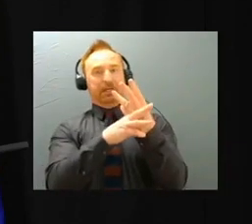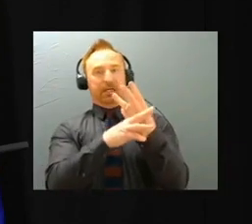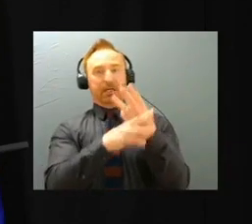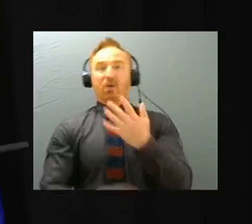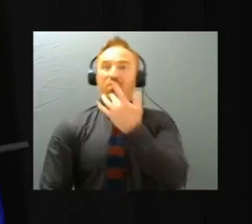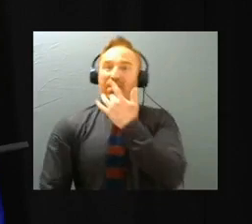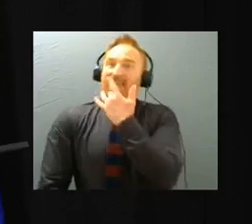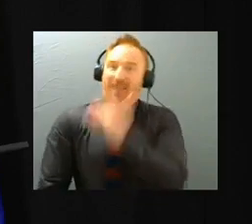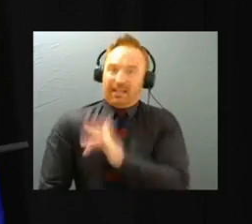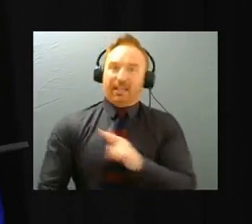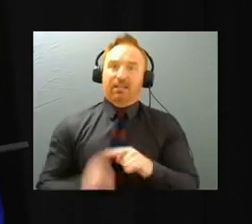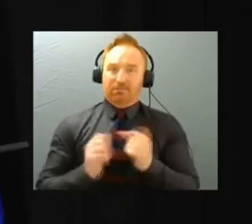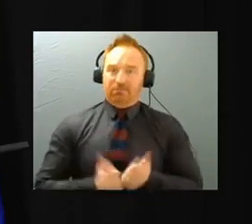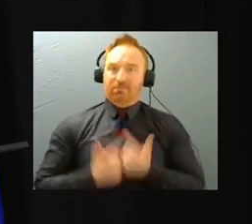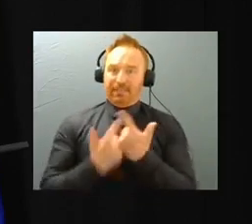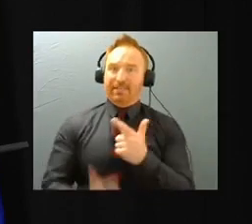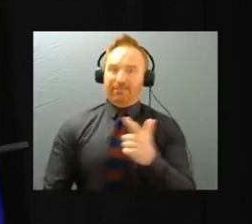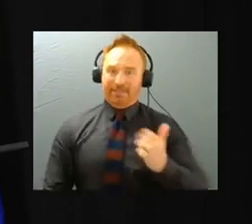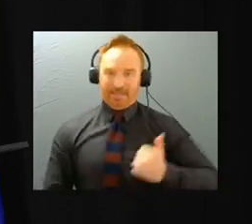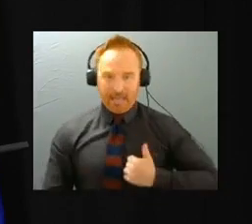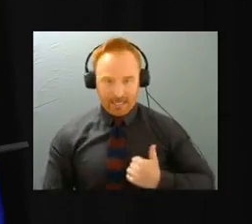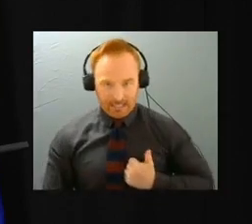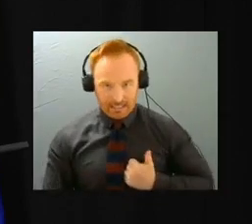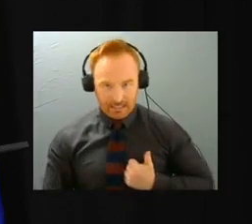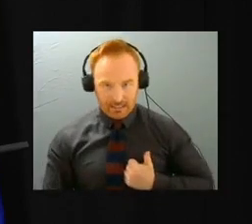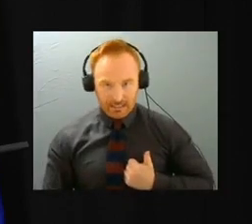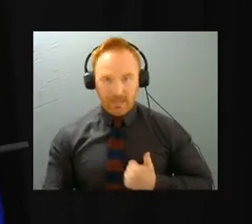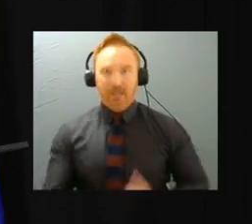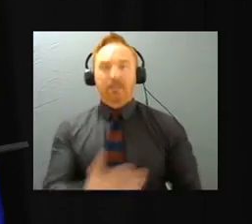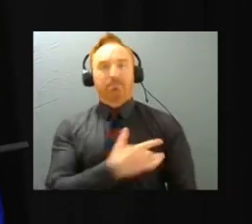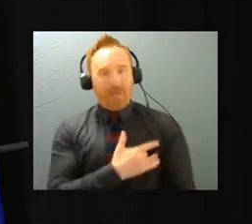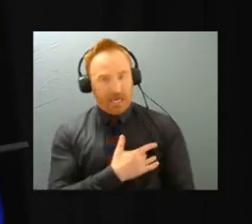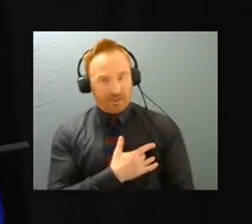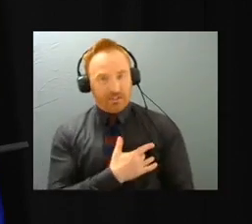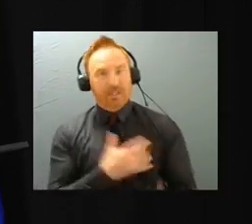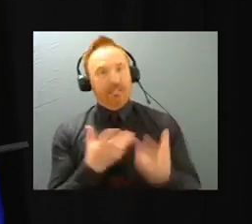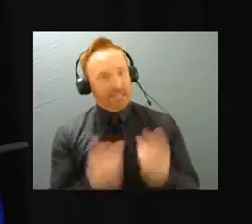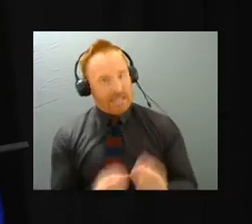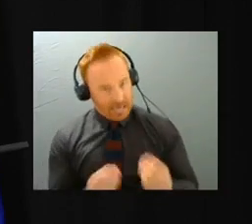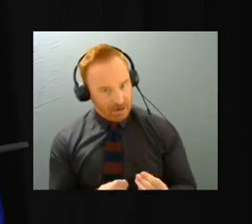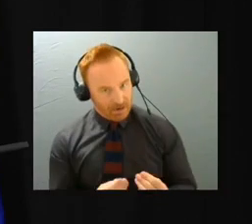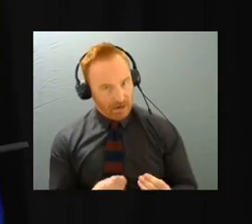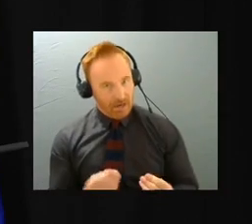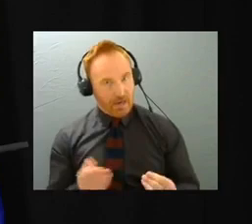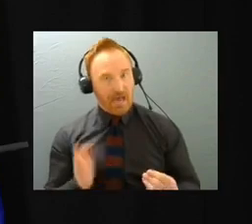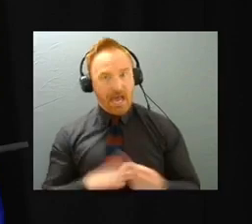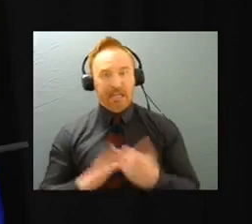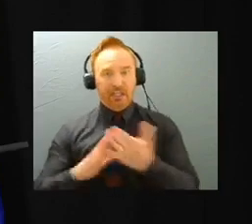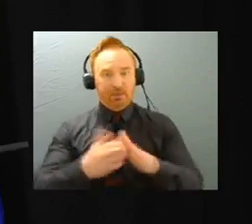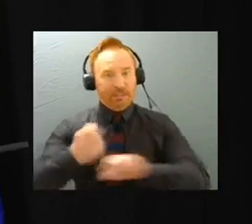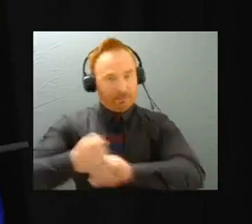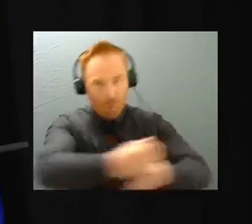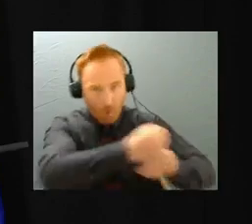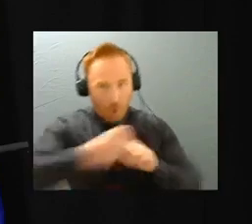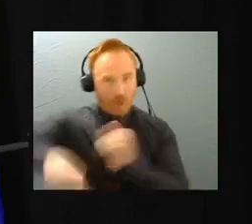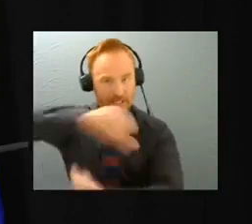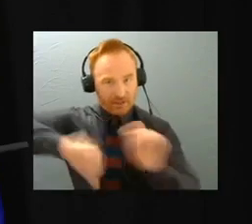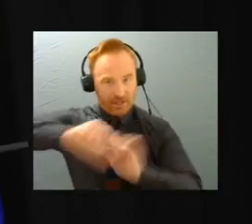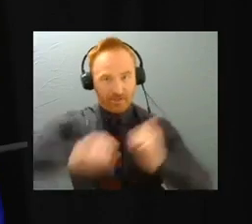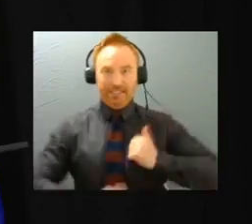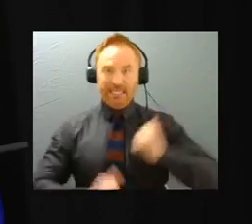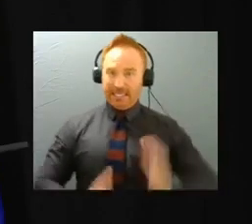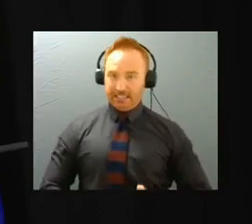Canada, and the compassion, care, and community-mindedness of Canadians has really shined through over the last few